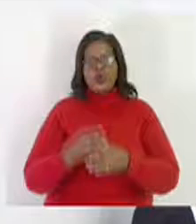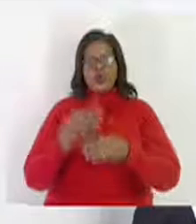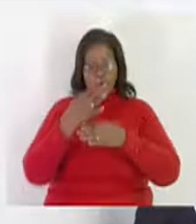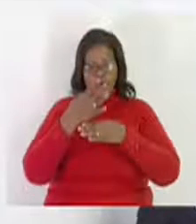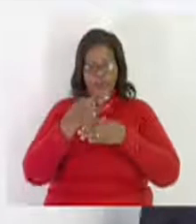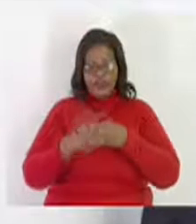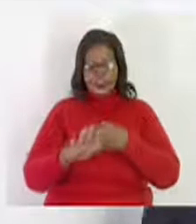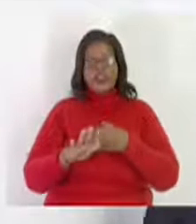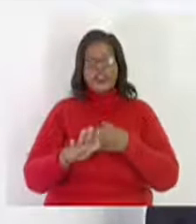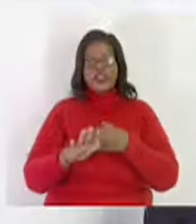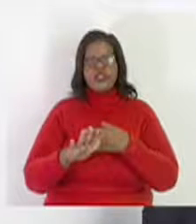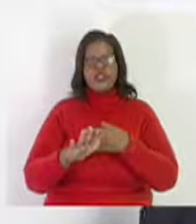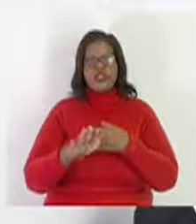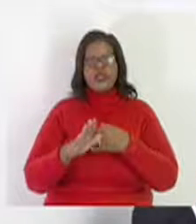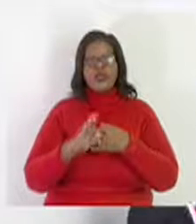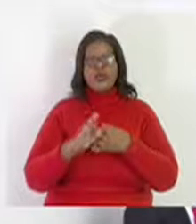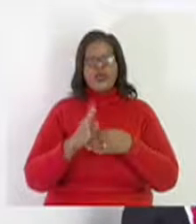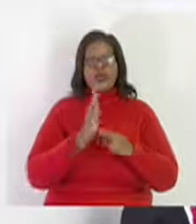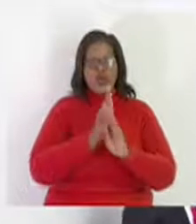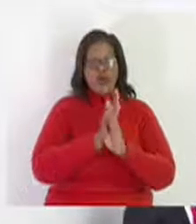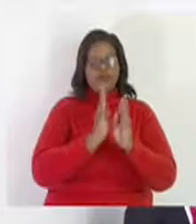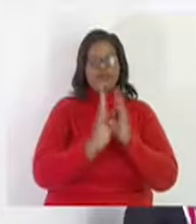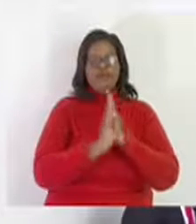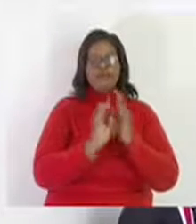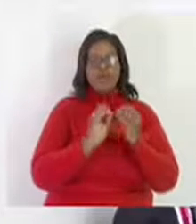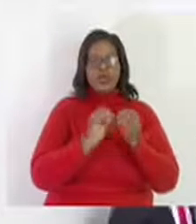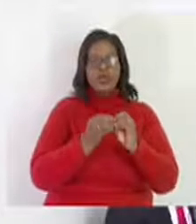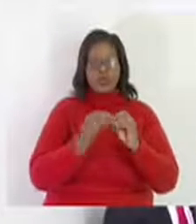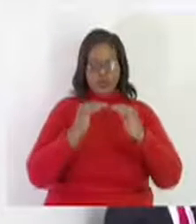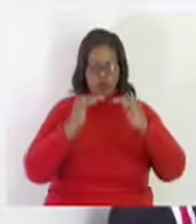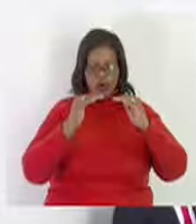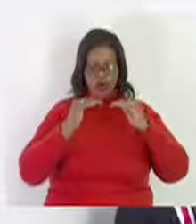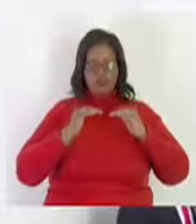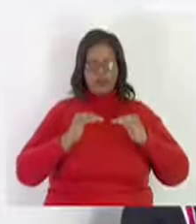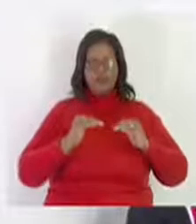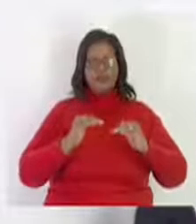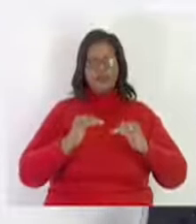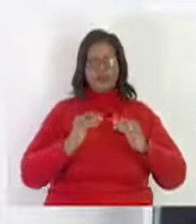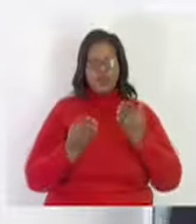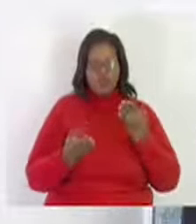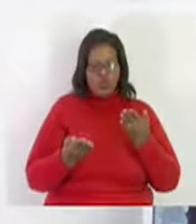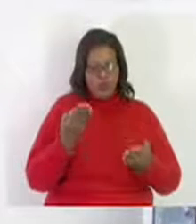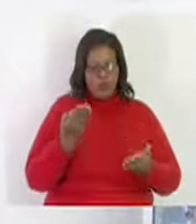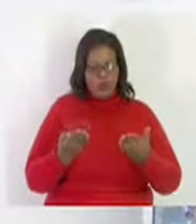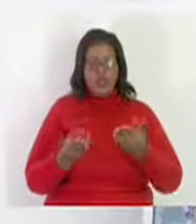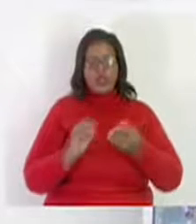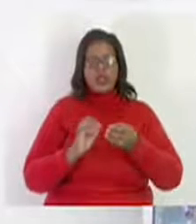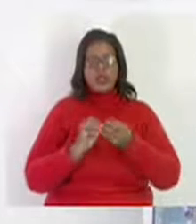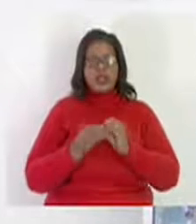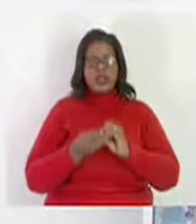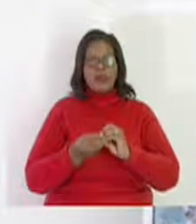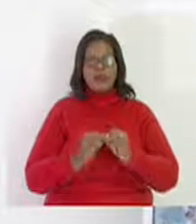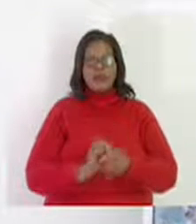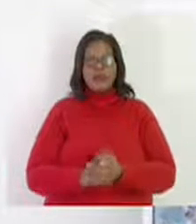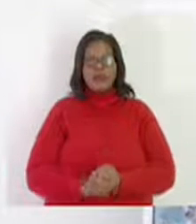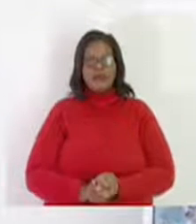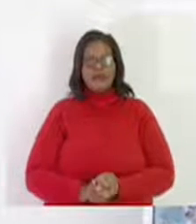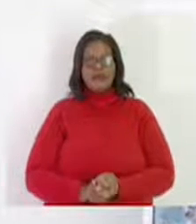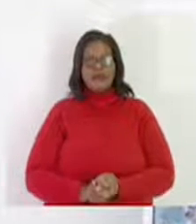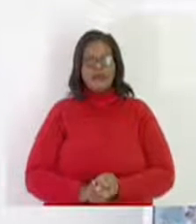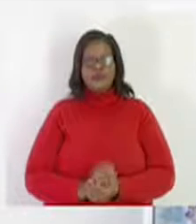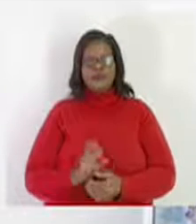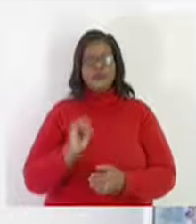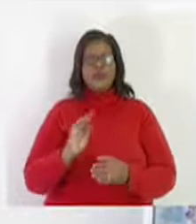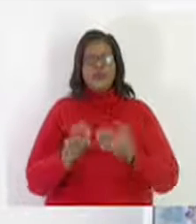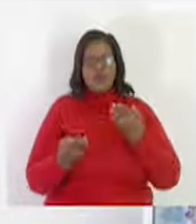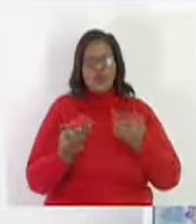examples. So continuing with comparing numbers, when you compare numbers, there must be